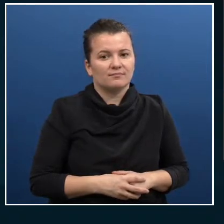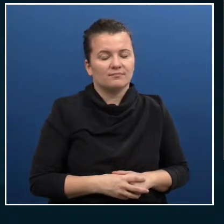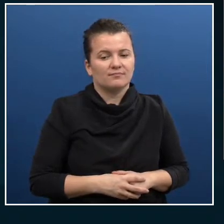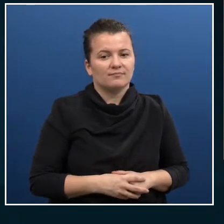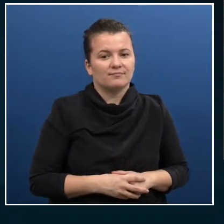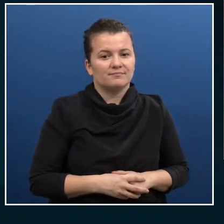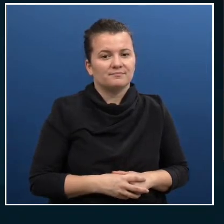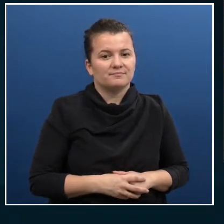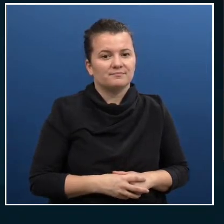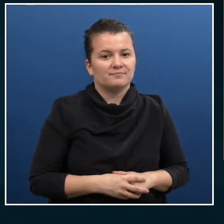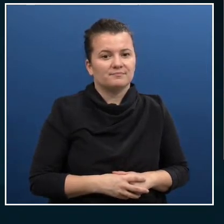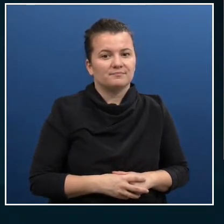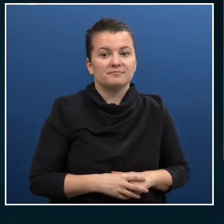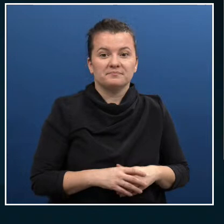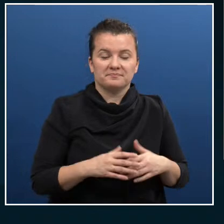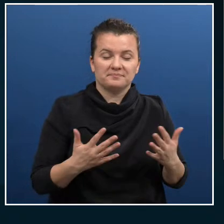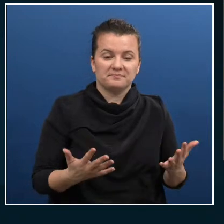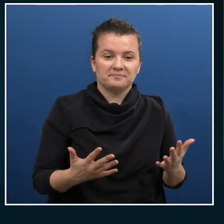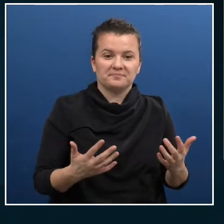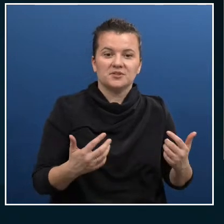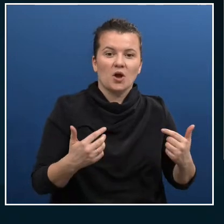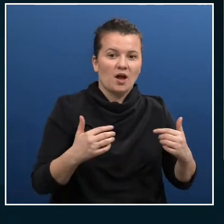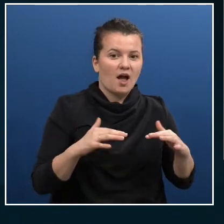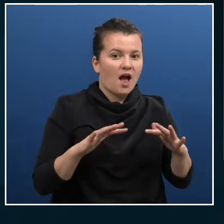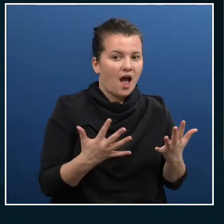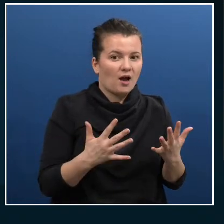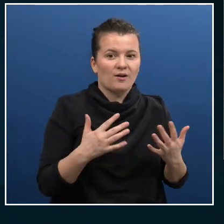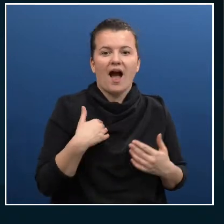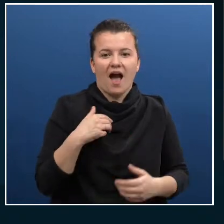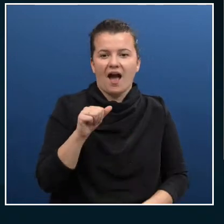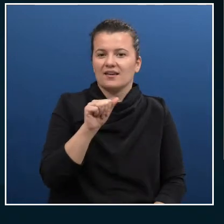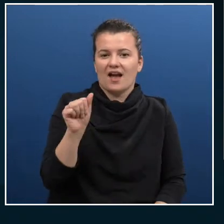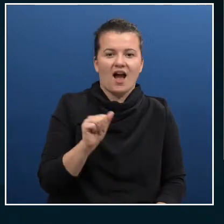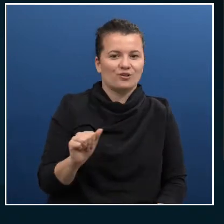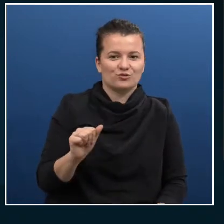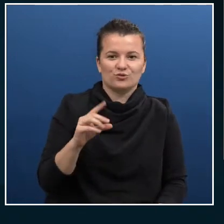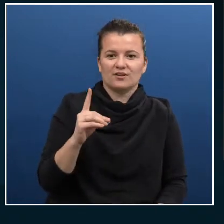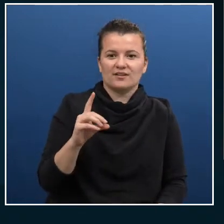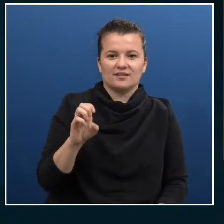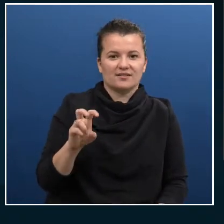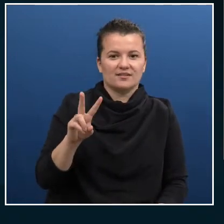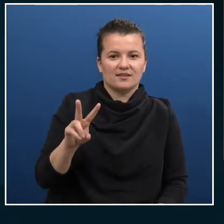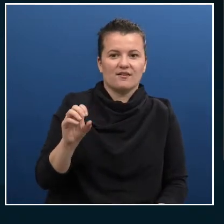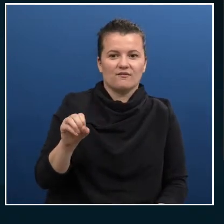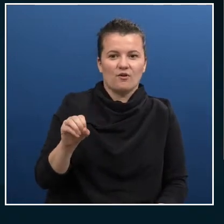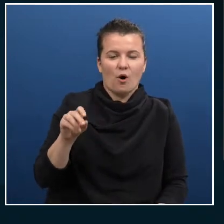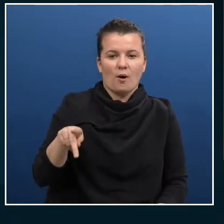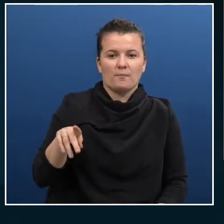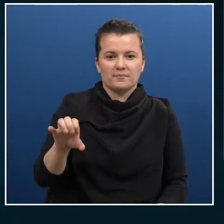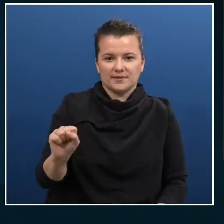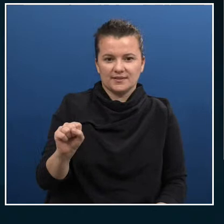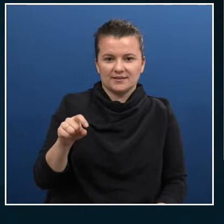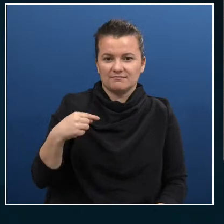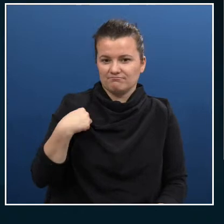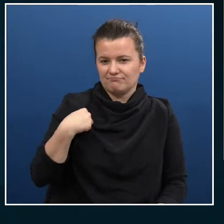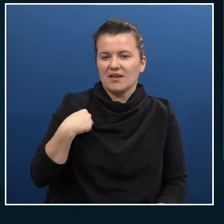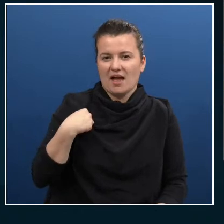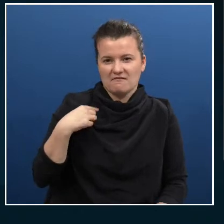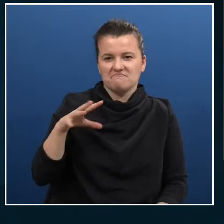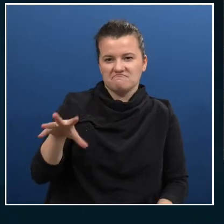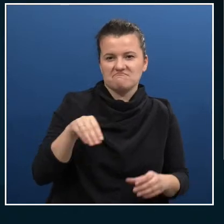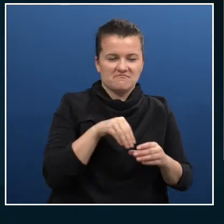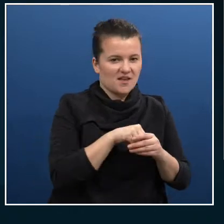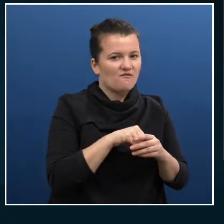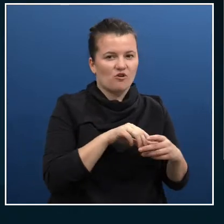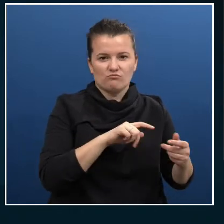So I'm using Azure DevOps for it, but you can, many people also, I saw